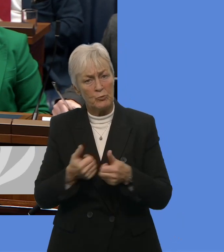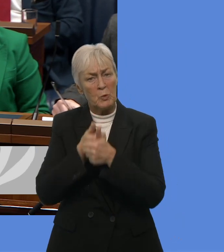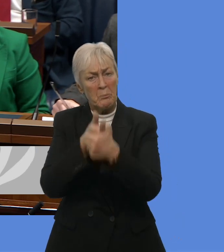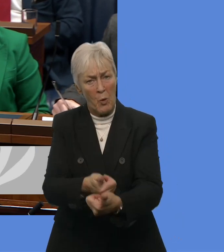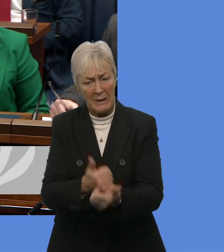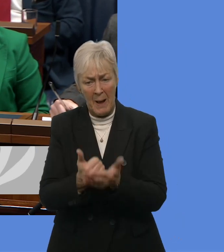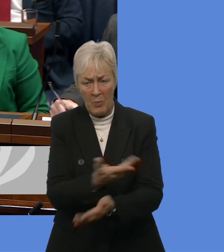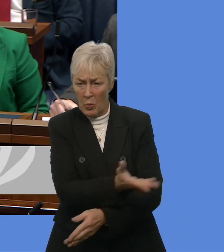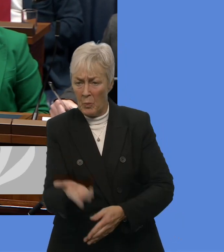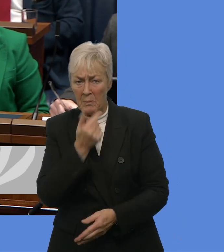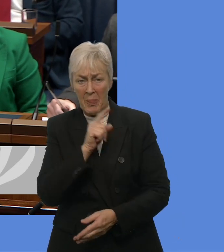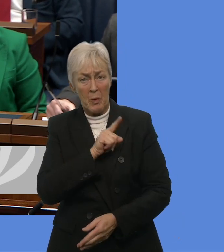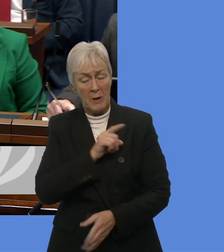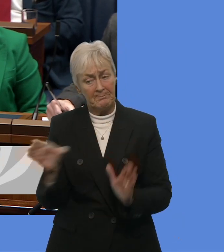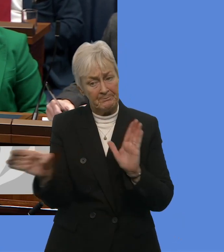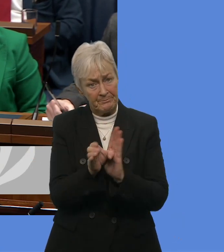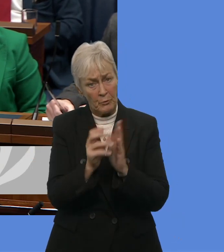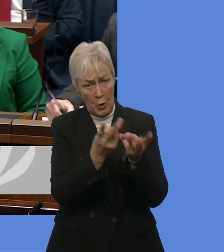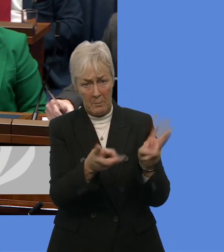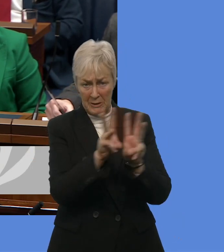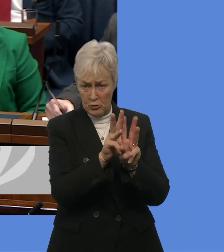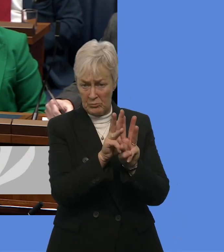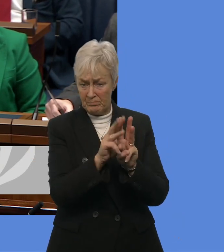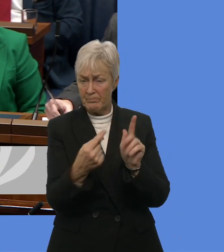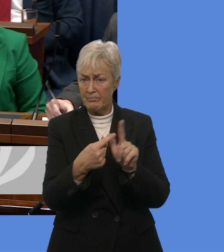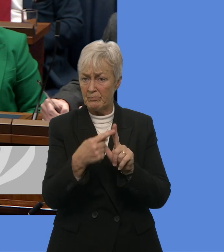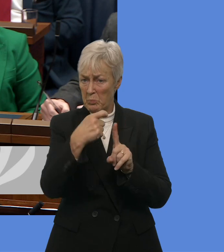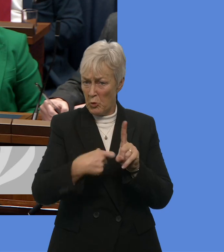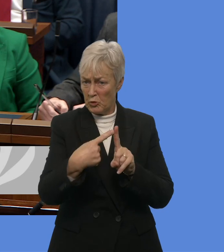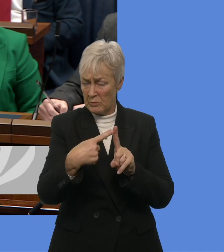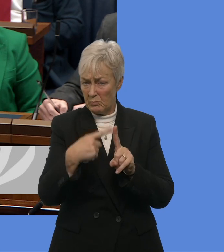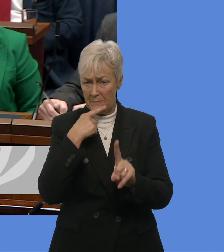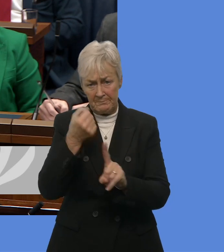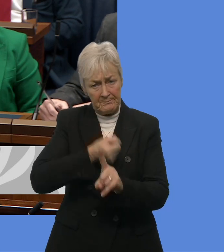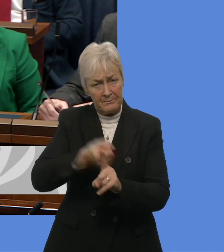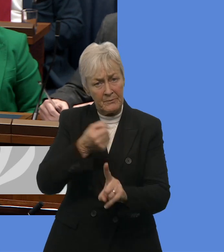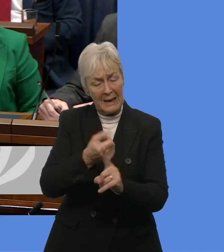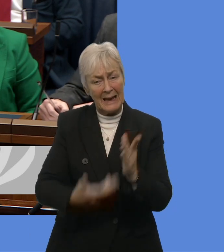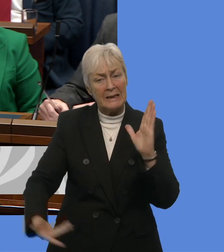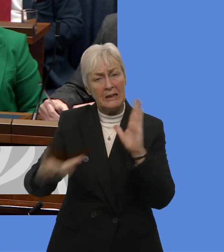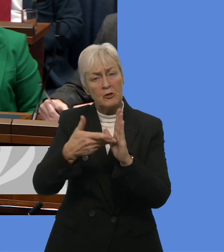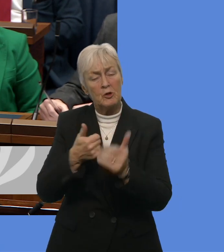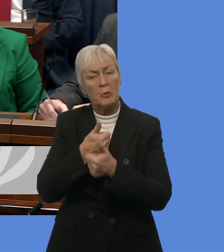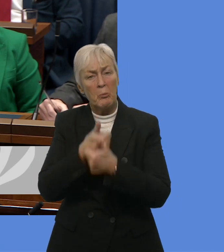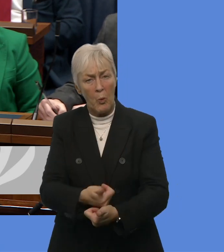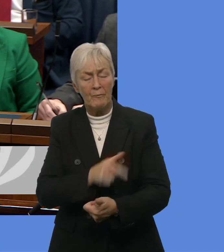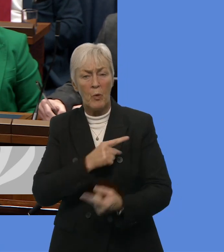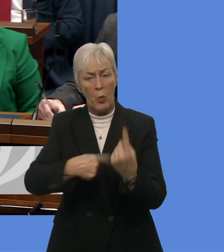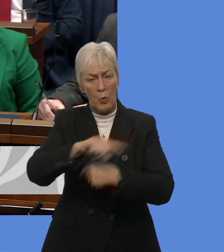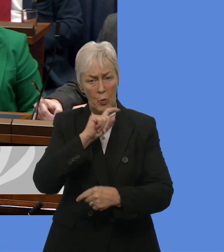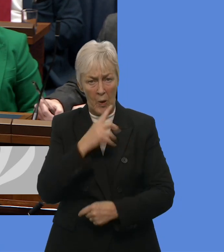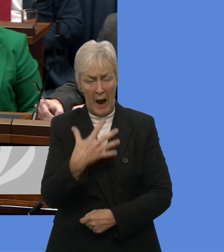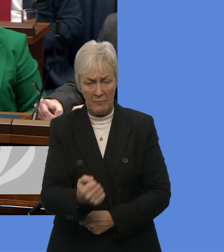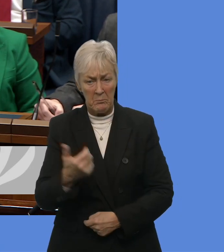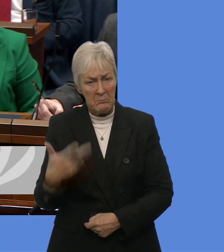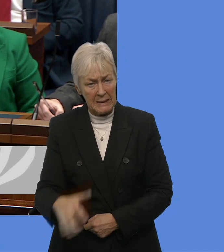important that we have a Commissioner to champion the issues for victims and survivors, to fight for additional support, for example, for those who are bereaved,